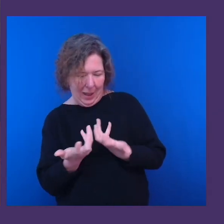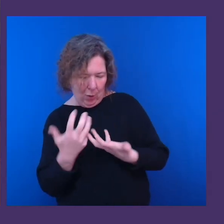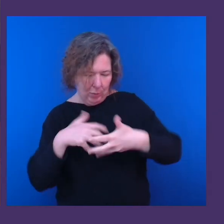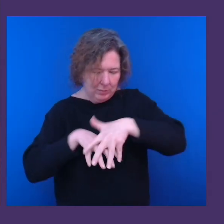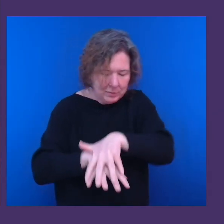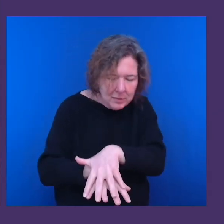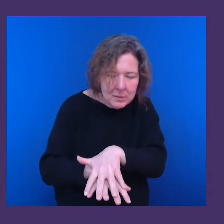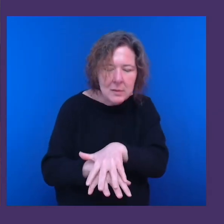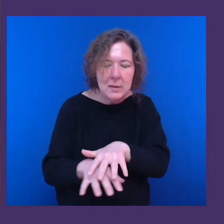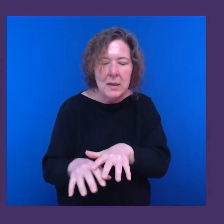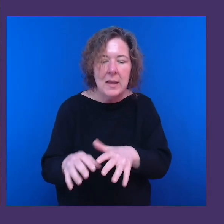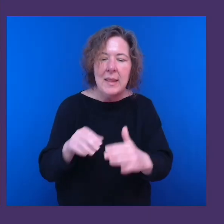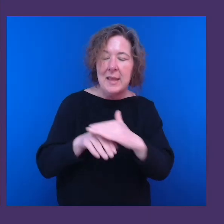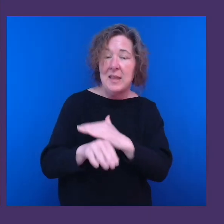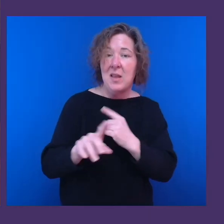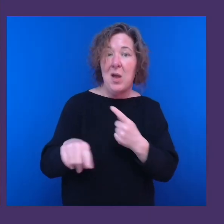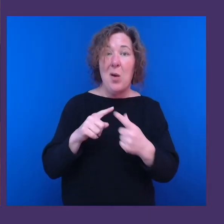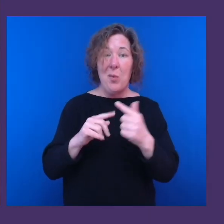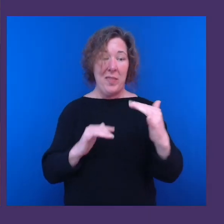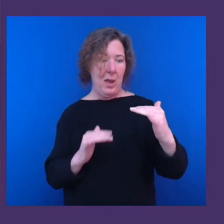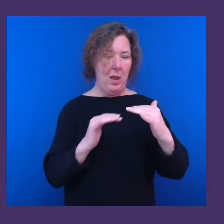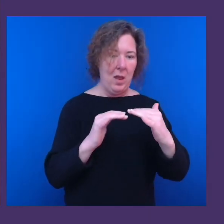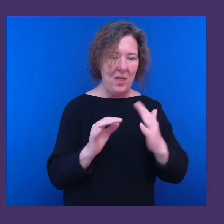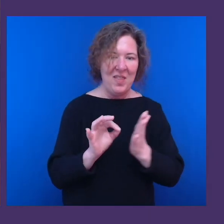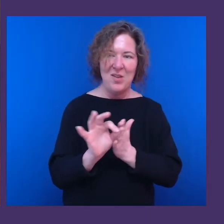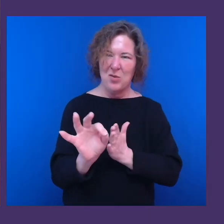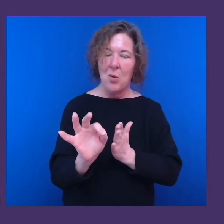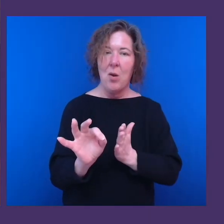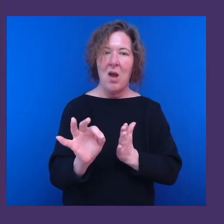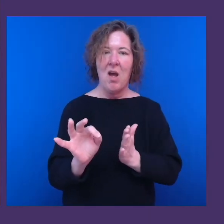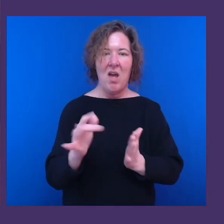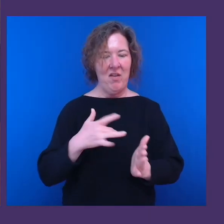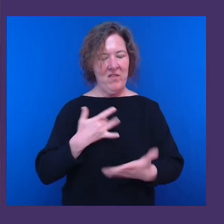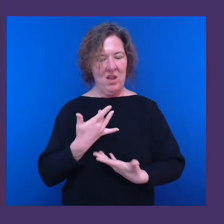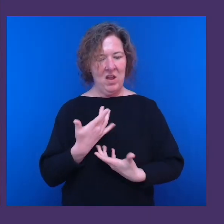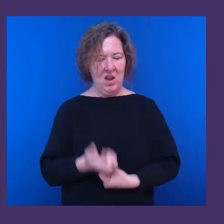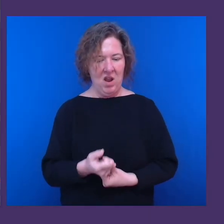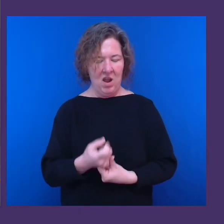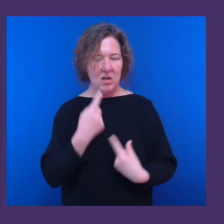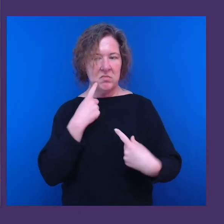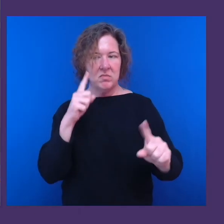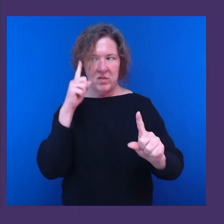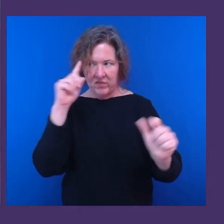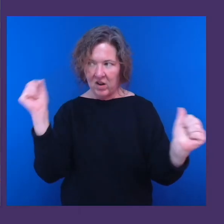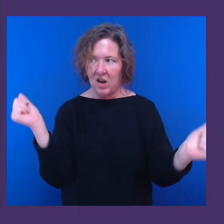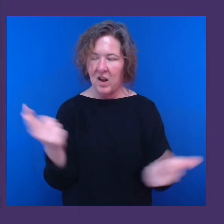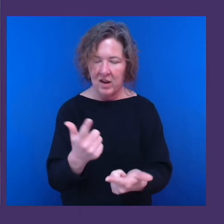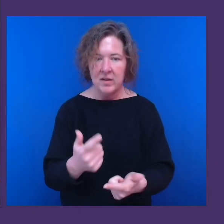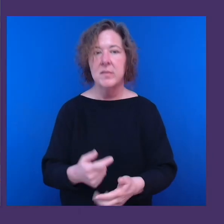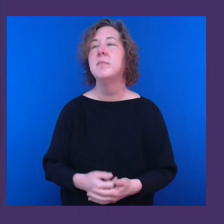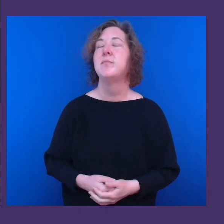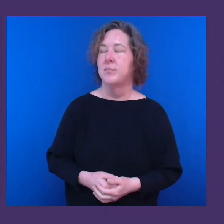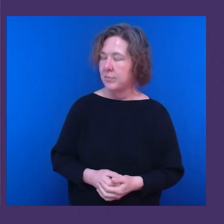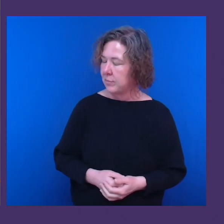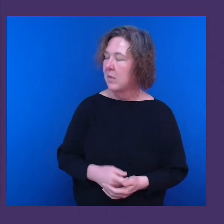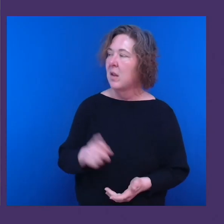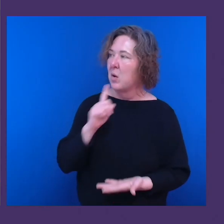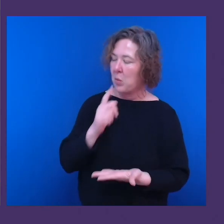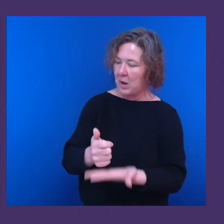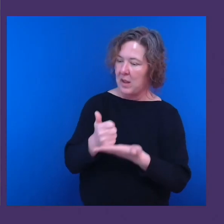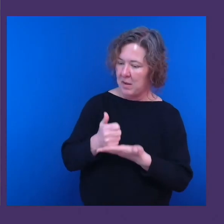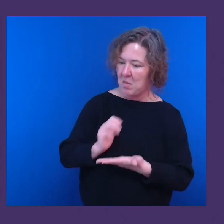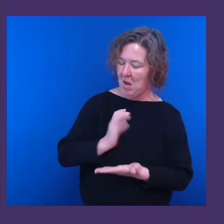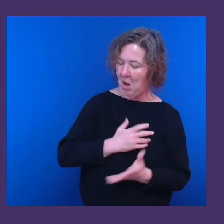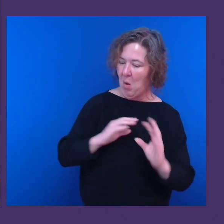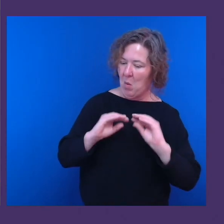And also when they reach that score, they're confident that their products are working for everyone. Yeah, that's been really helpful in our organization,